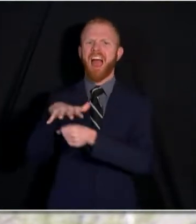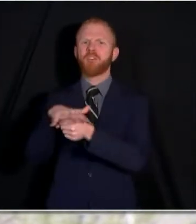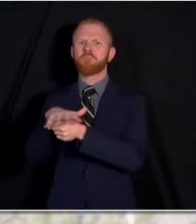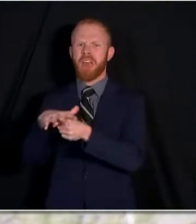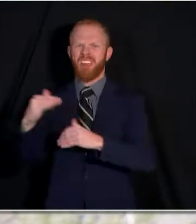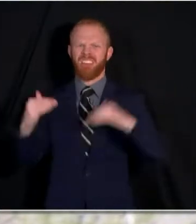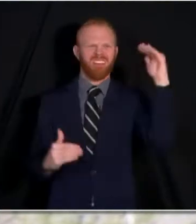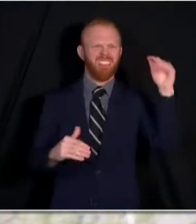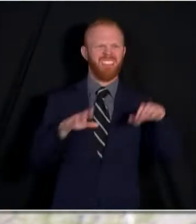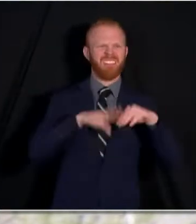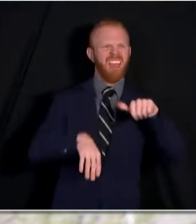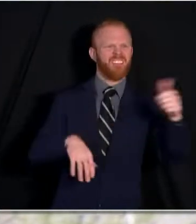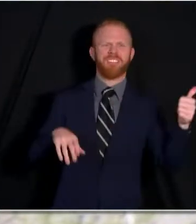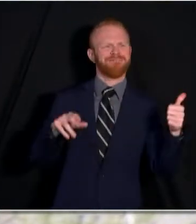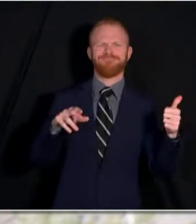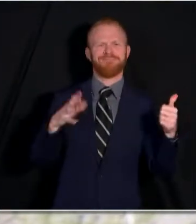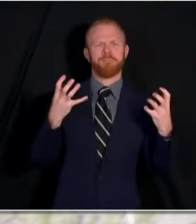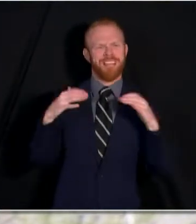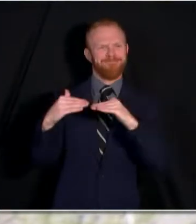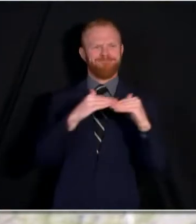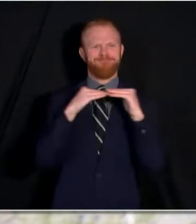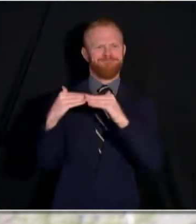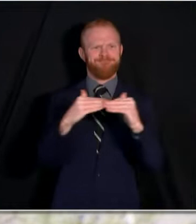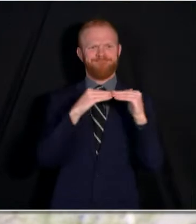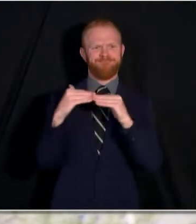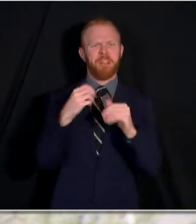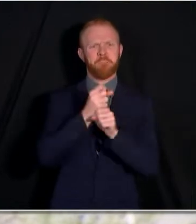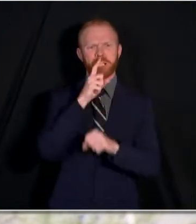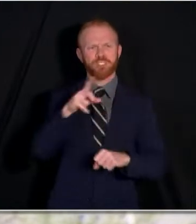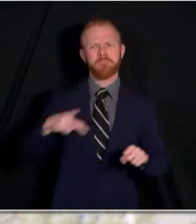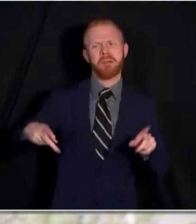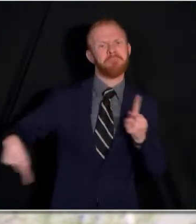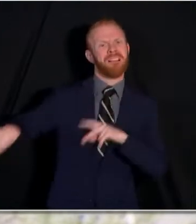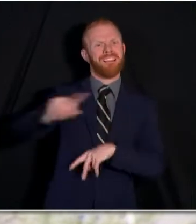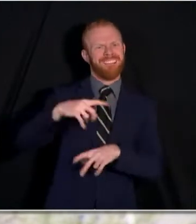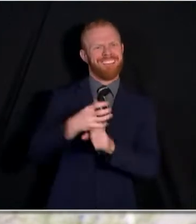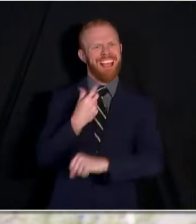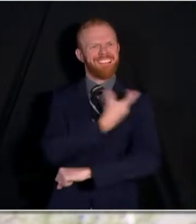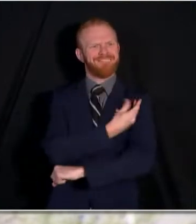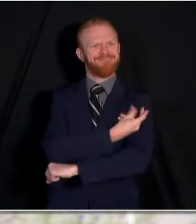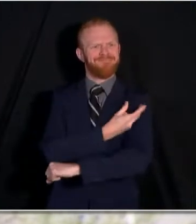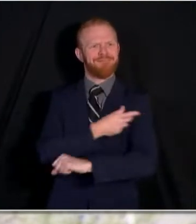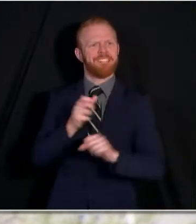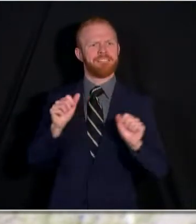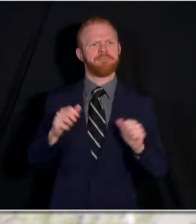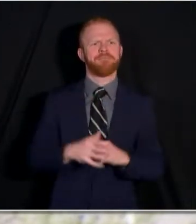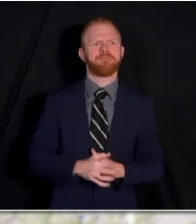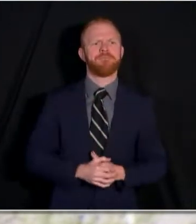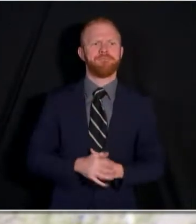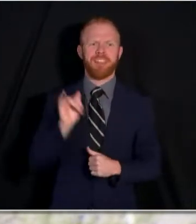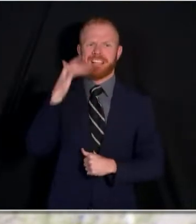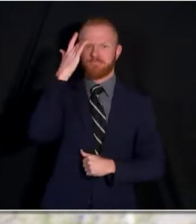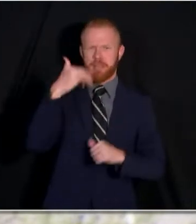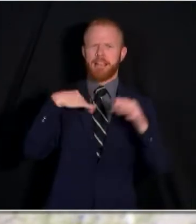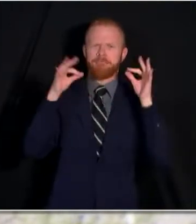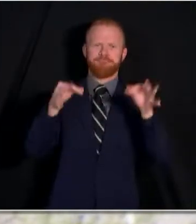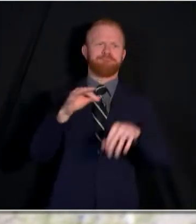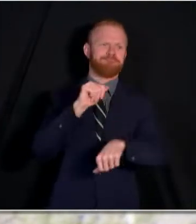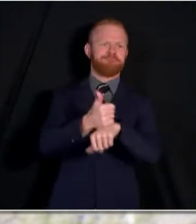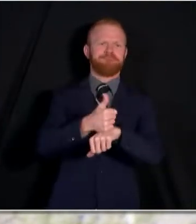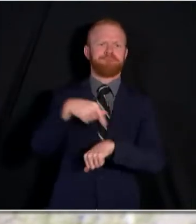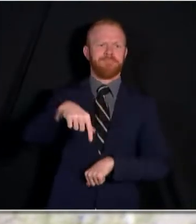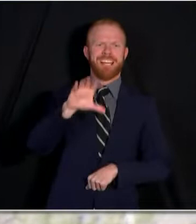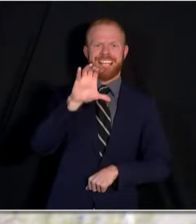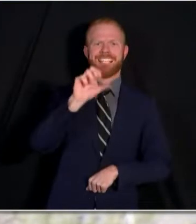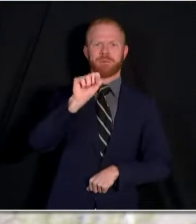it's clear that equity is driving the decision to place the vaccine site here at Cal State LA.